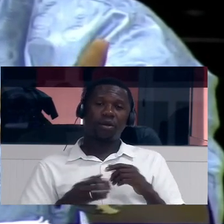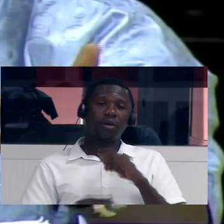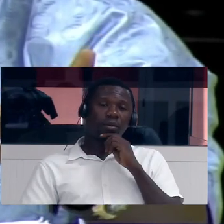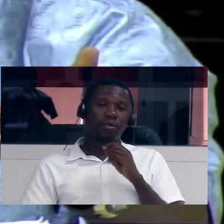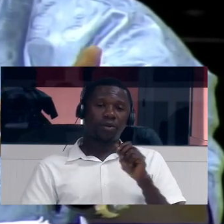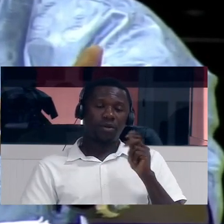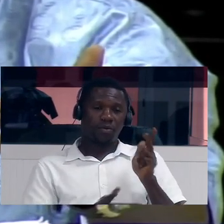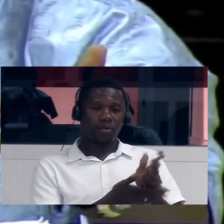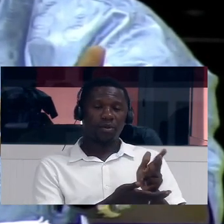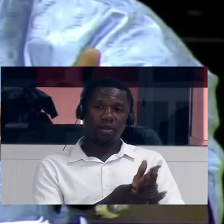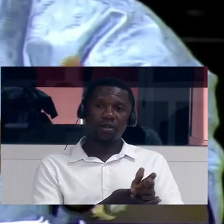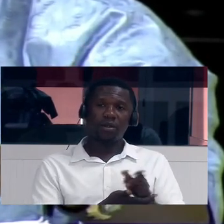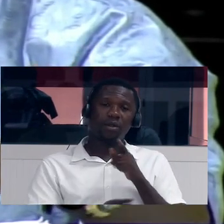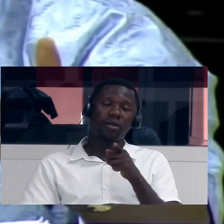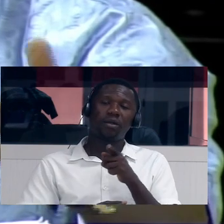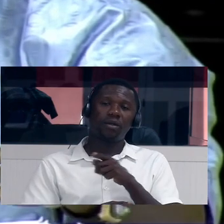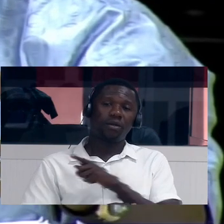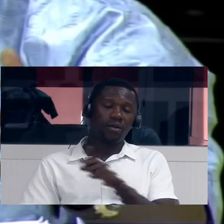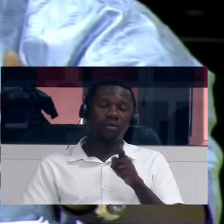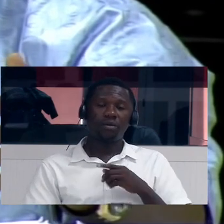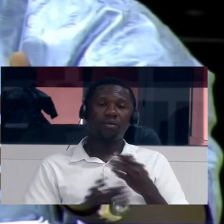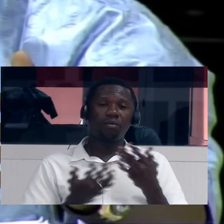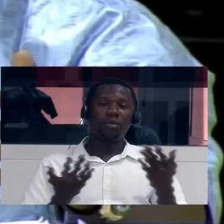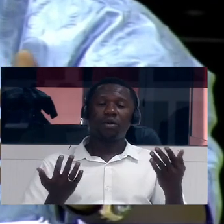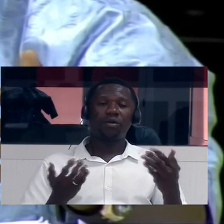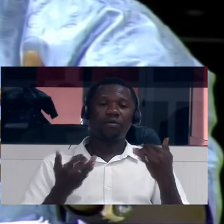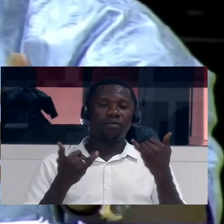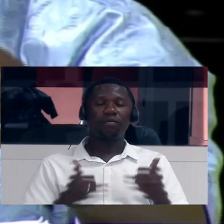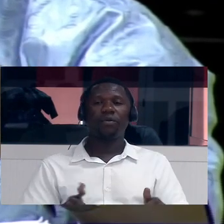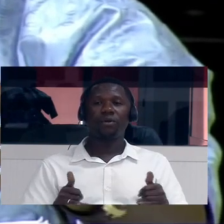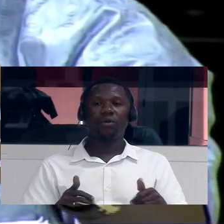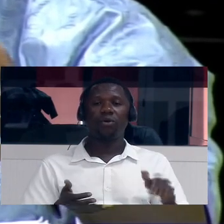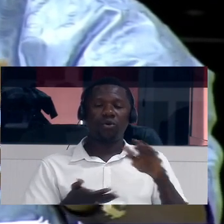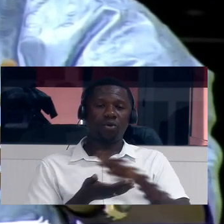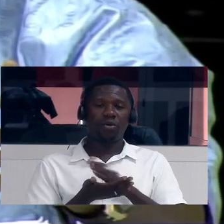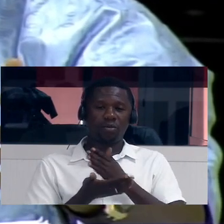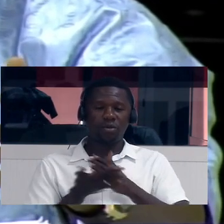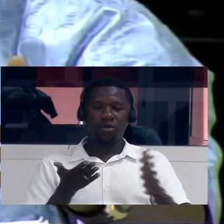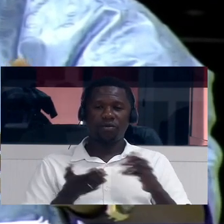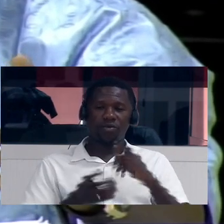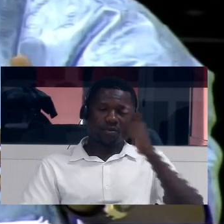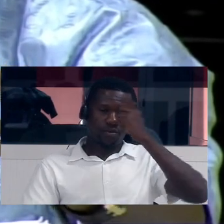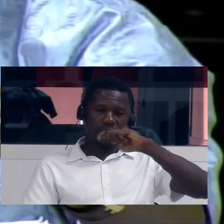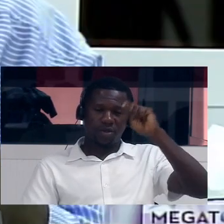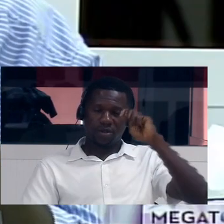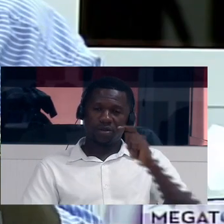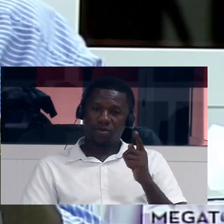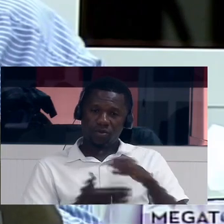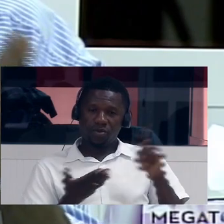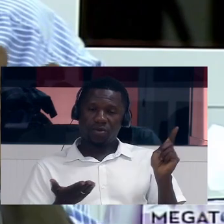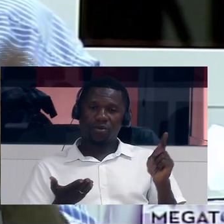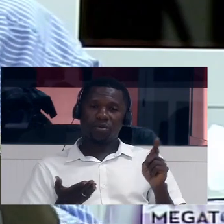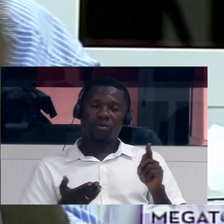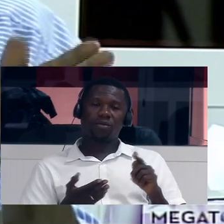Mr. Witness, that there were lots of failures on the part of the police, correct? There